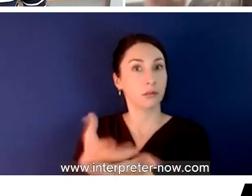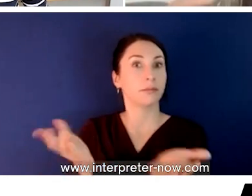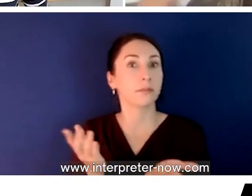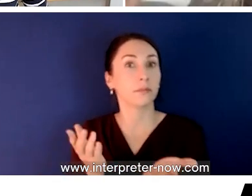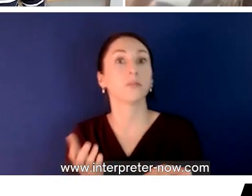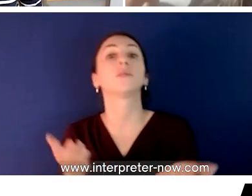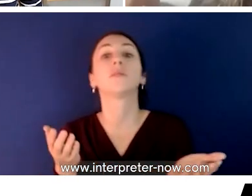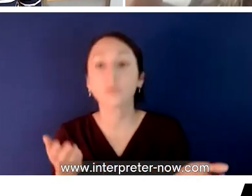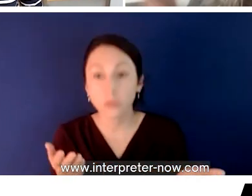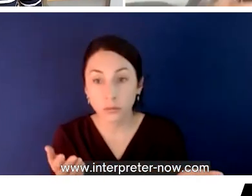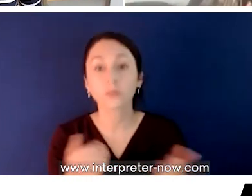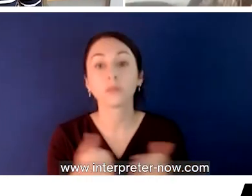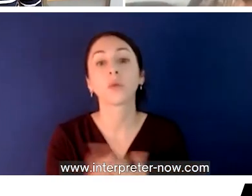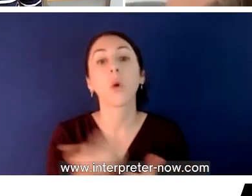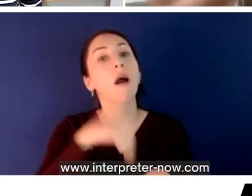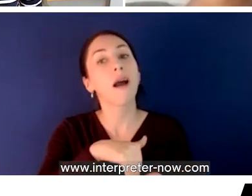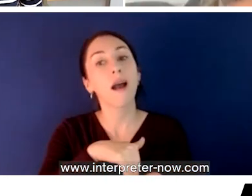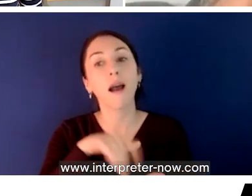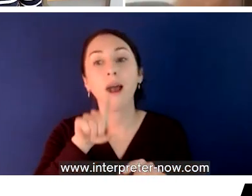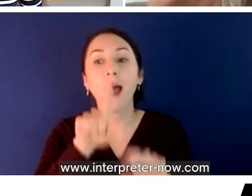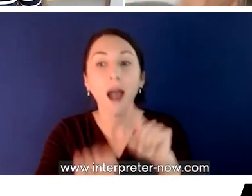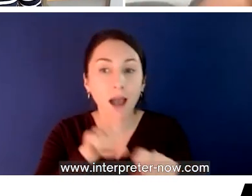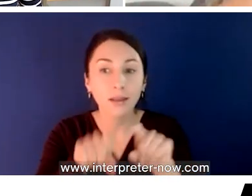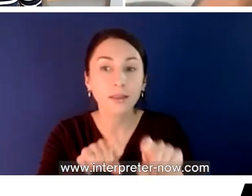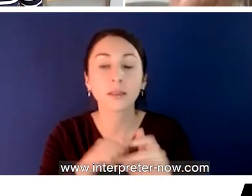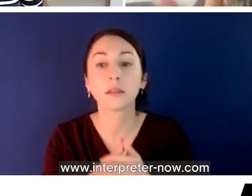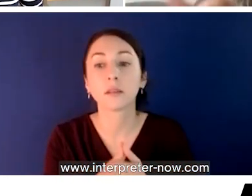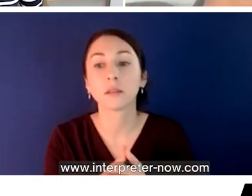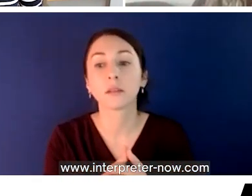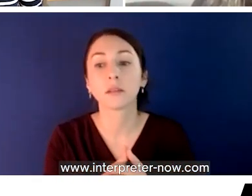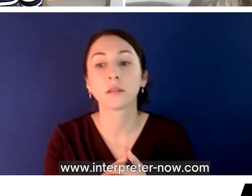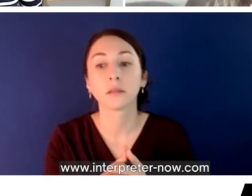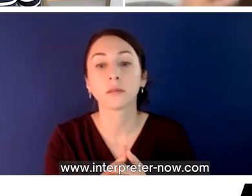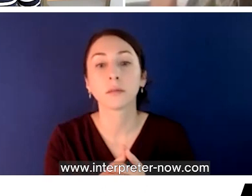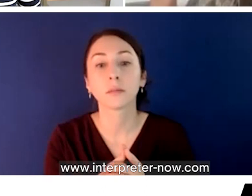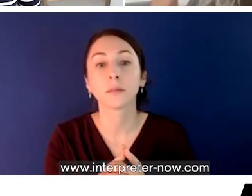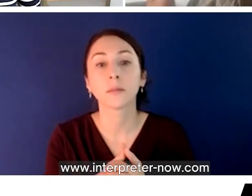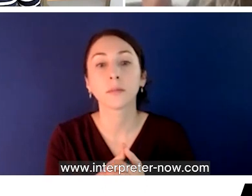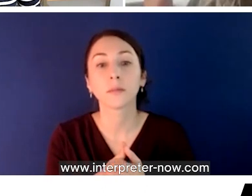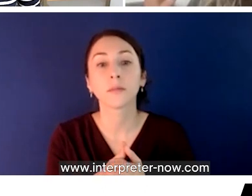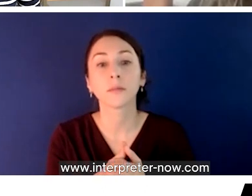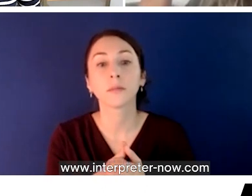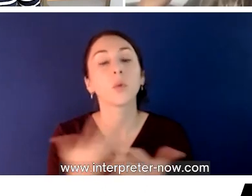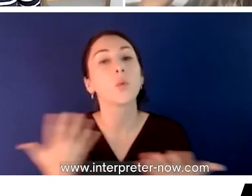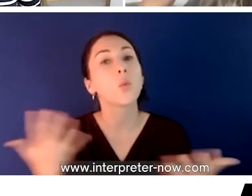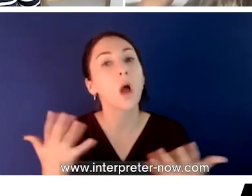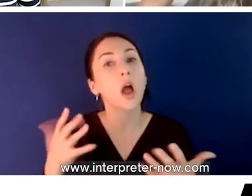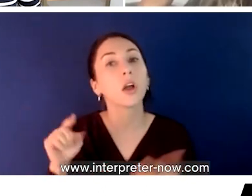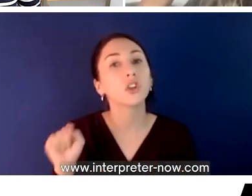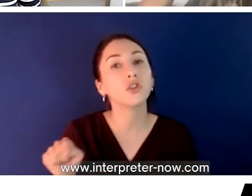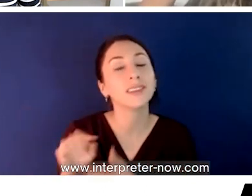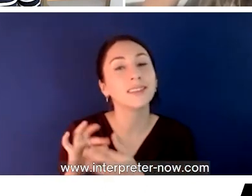discuss this with the team. So, right, again, just with the asking of the questions, you know, what she was saying was